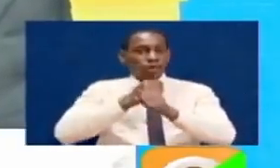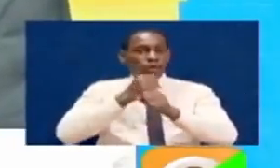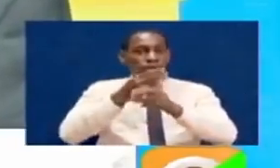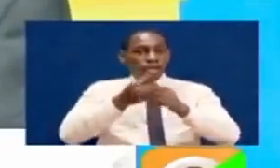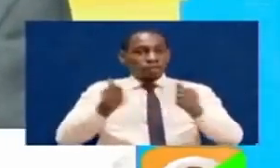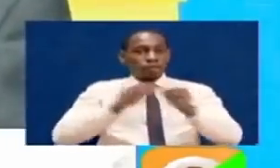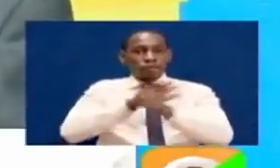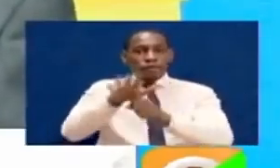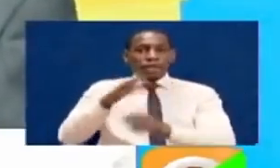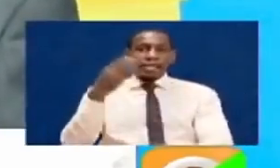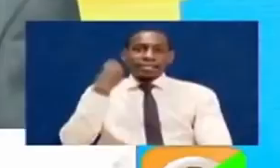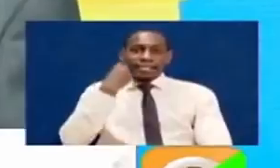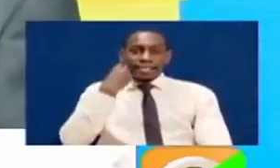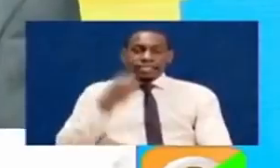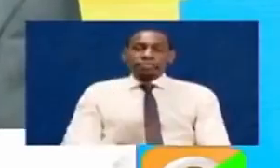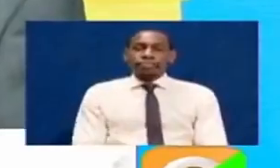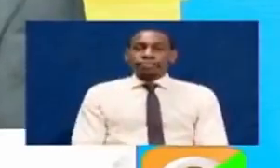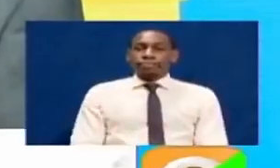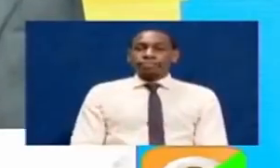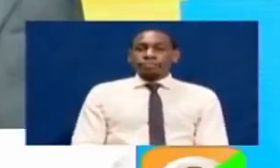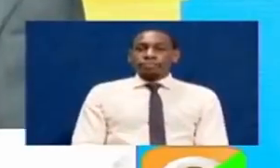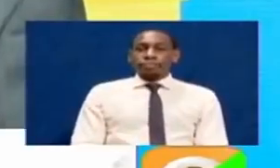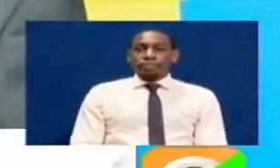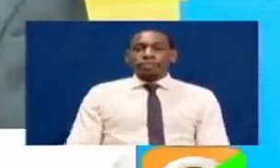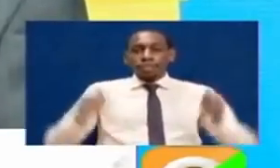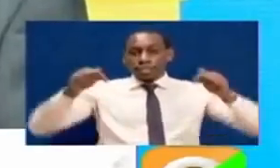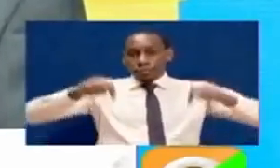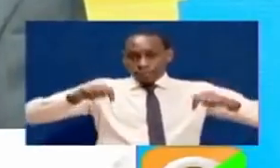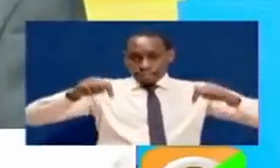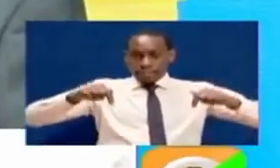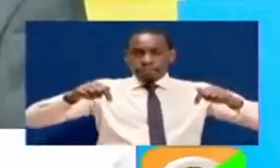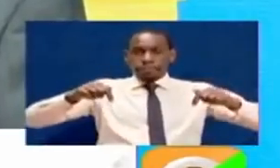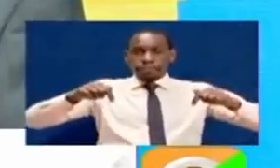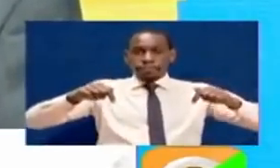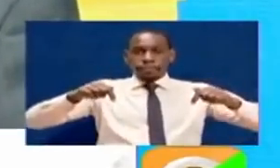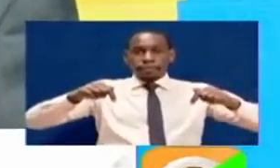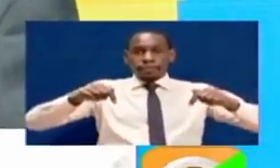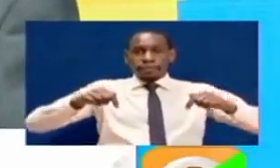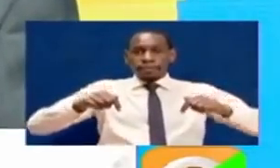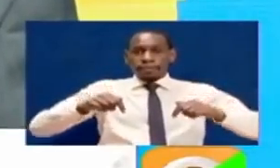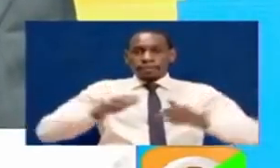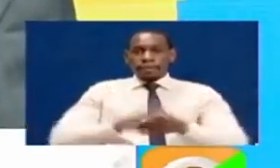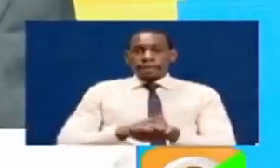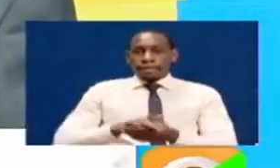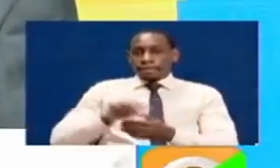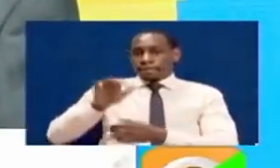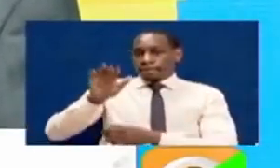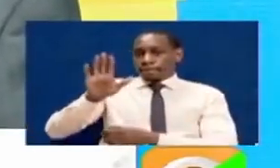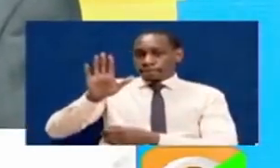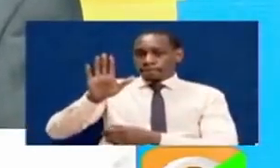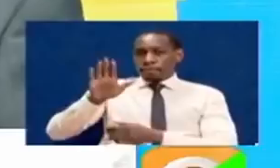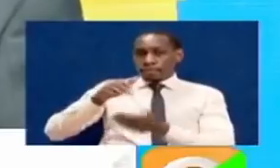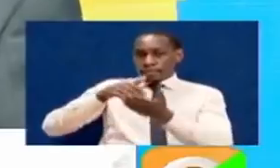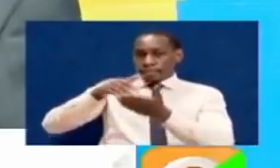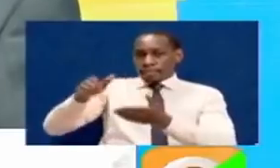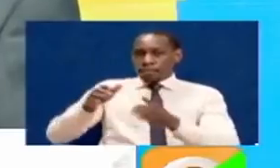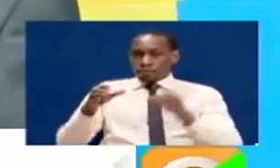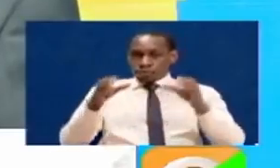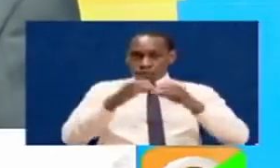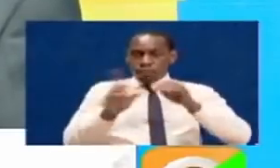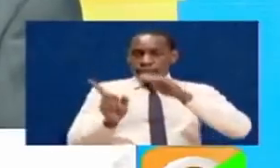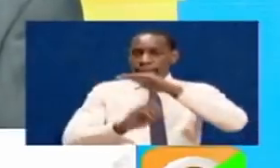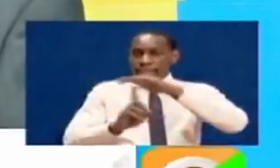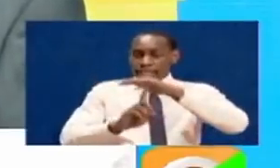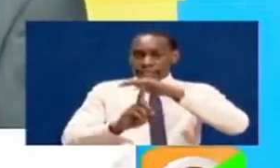the coronavirus disease. Today, I have dispatched a high-level delegation from